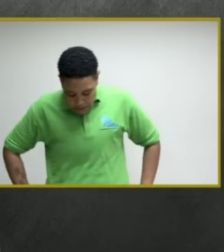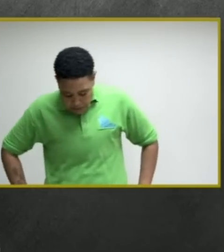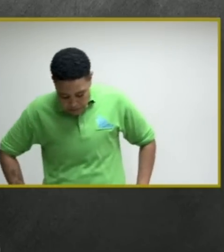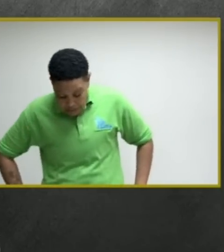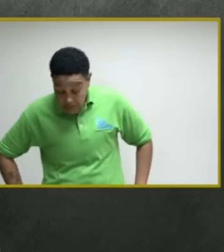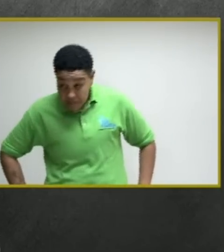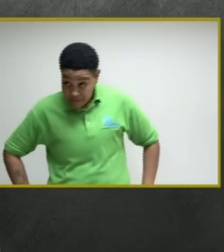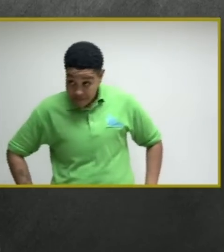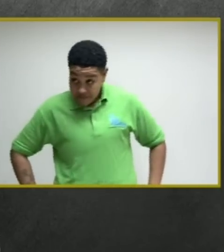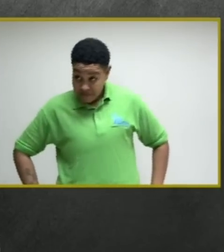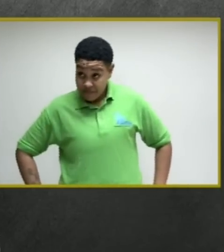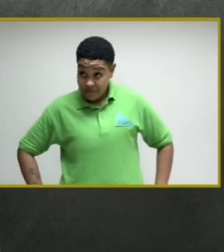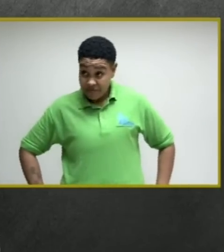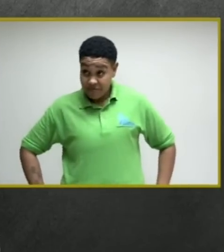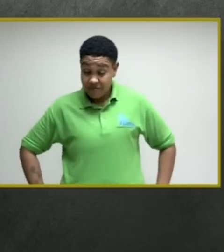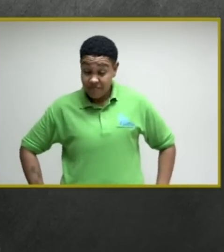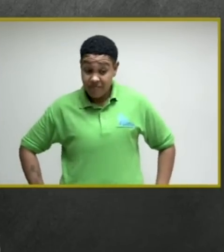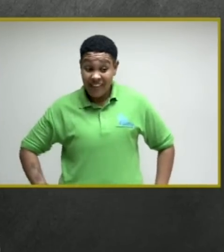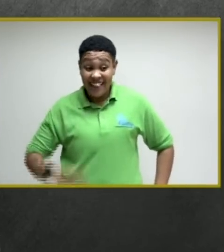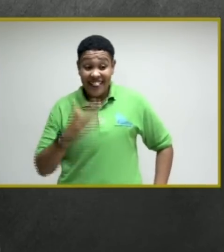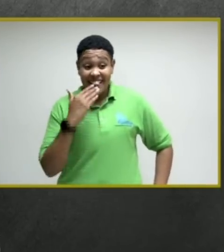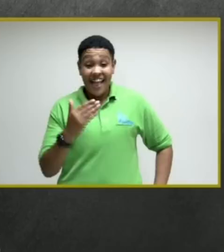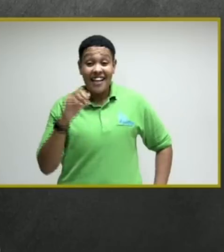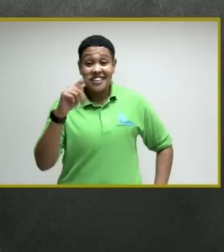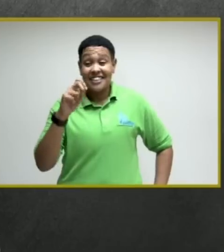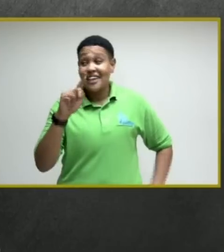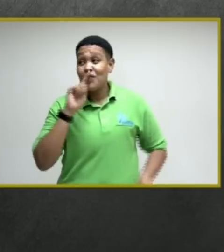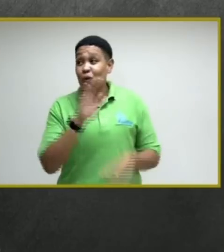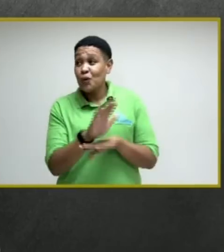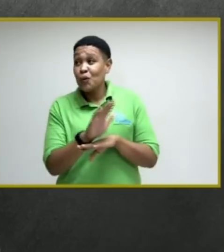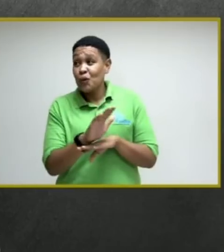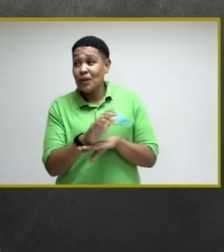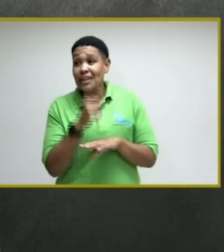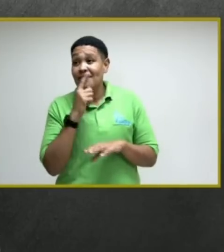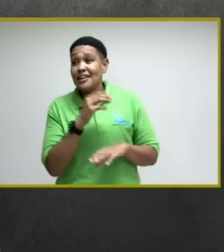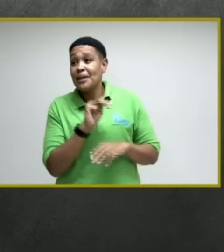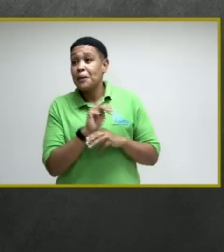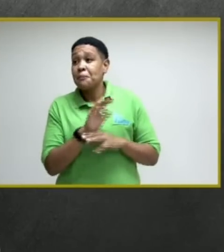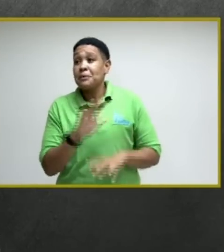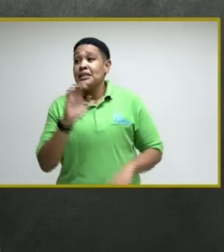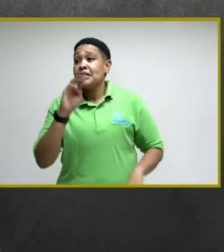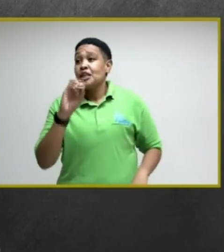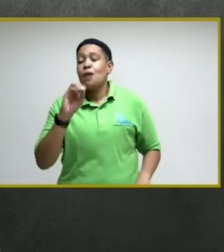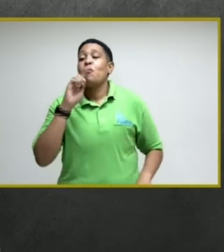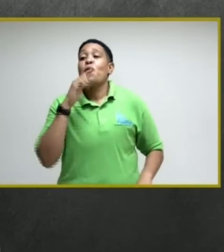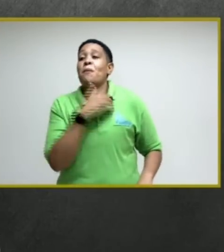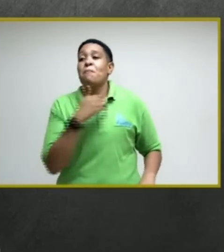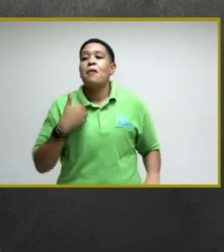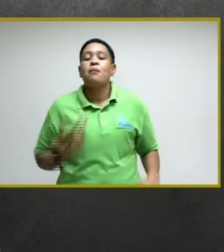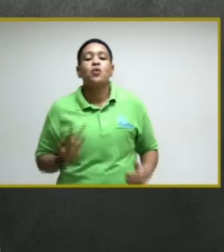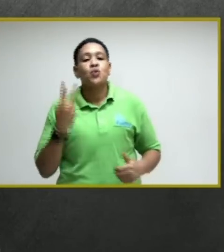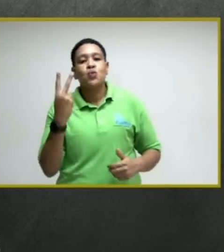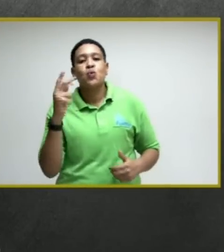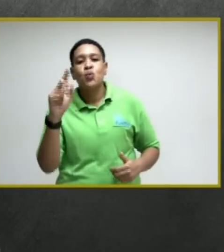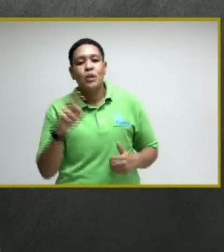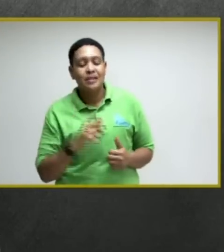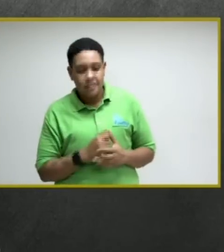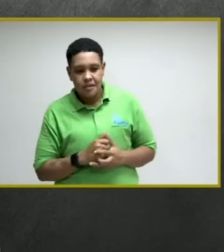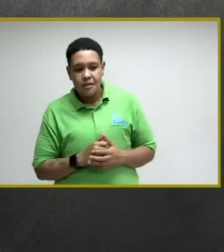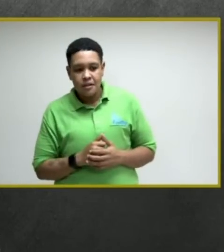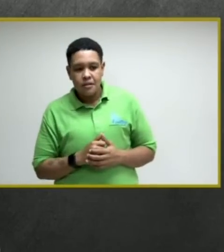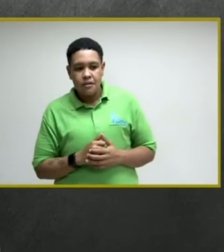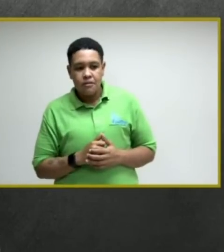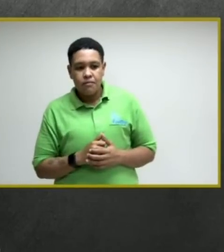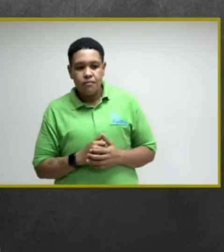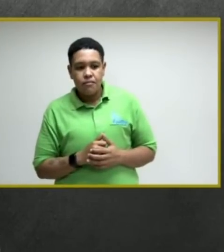Thanks, Stephen. Good evening, Minister, CMO, colleagues. 2 questions. What